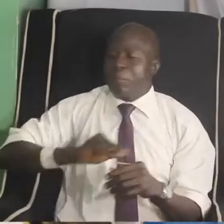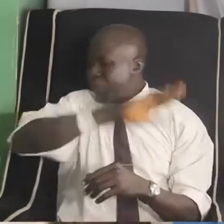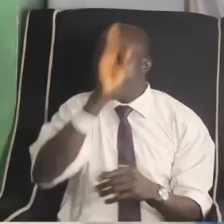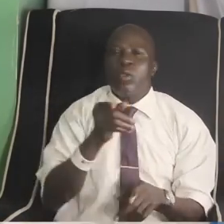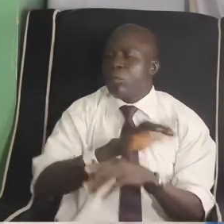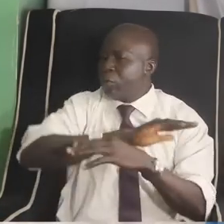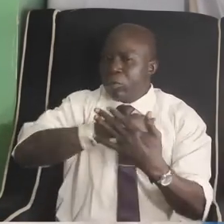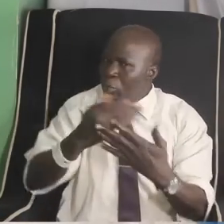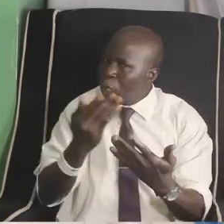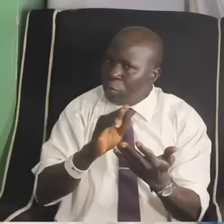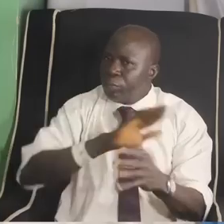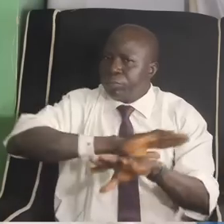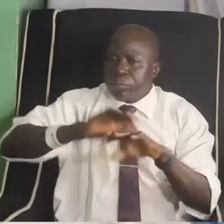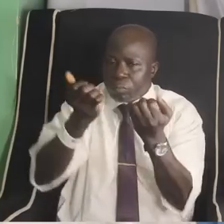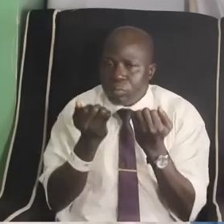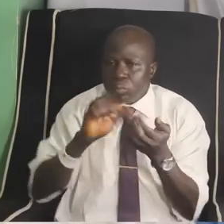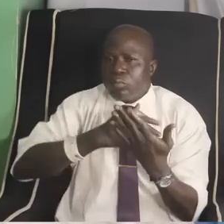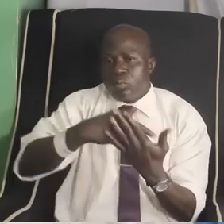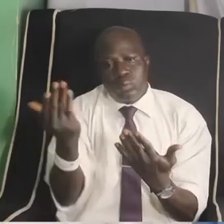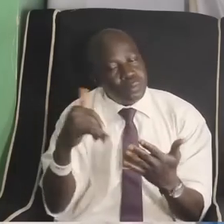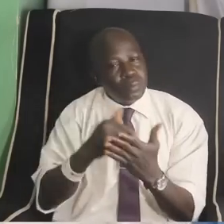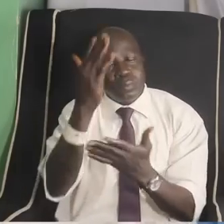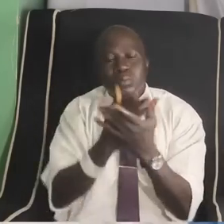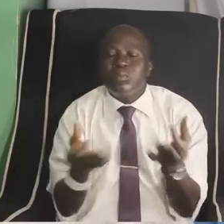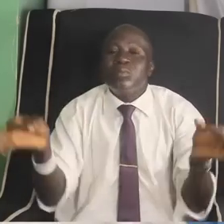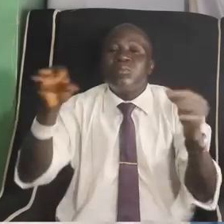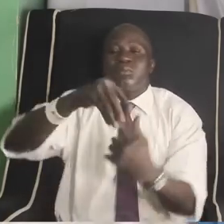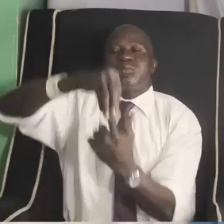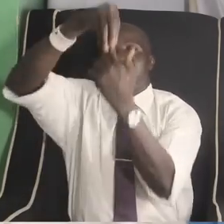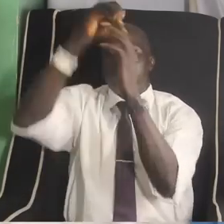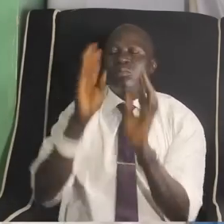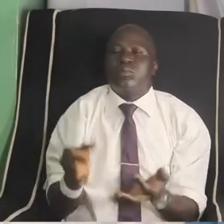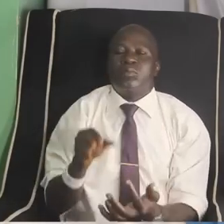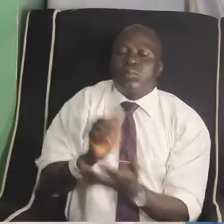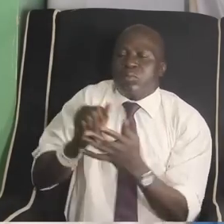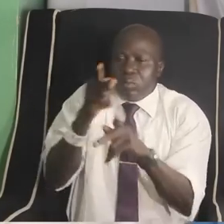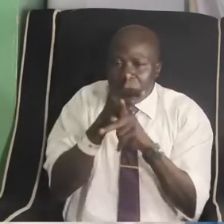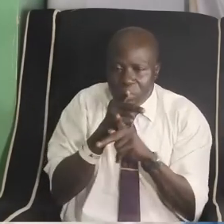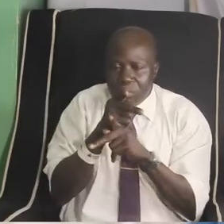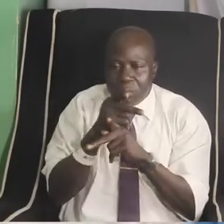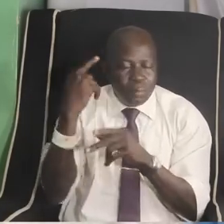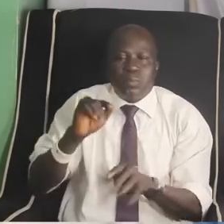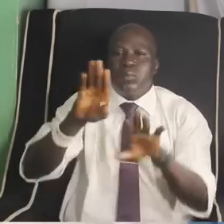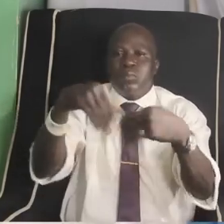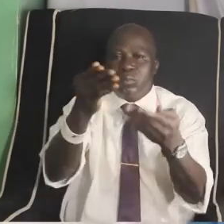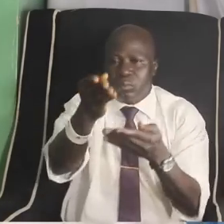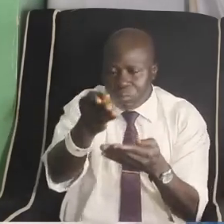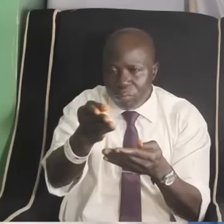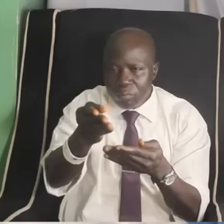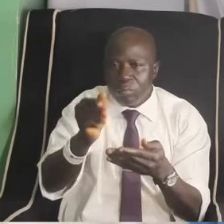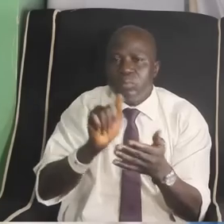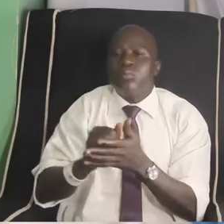Yeah, but miss it. This one will don't miss you it. Pataki. Because something special. Something special. That I've kept. That I will